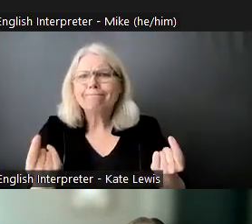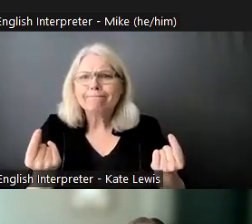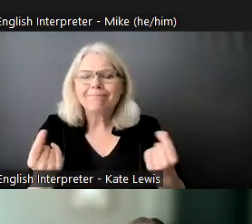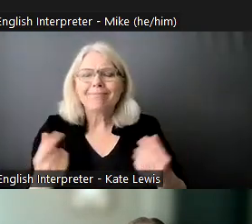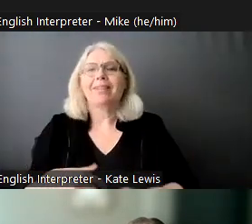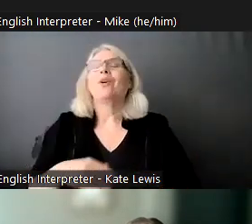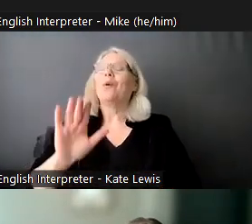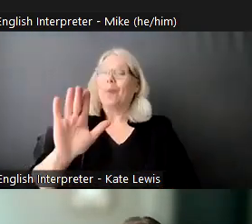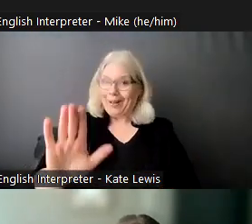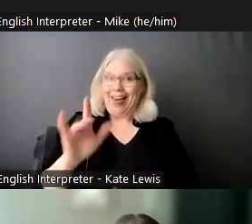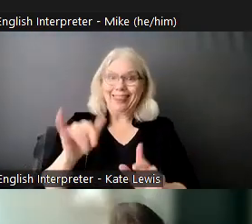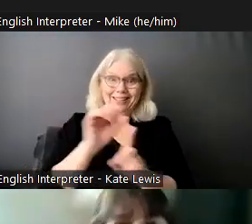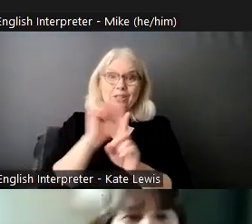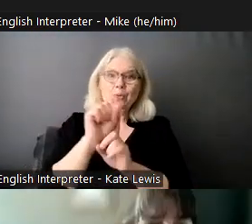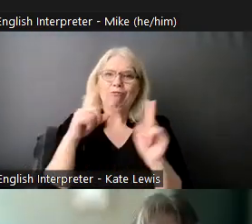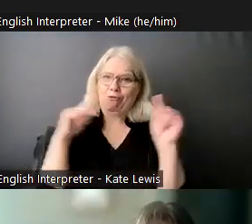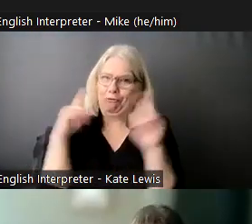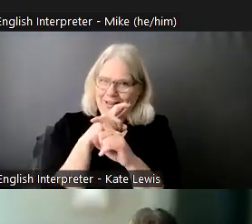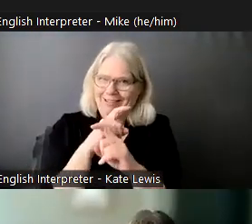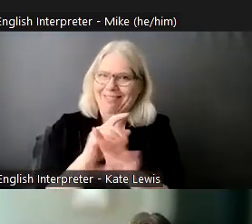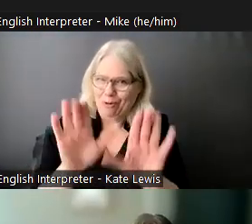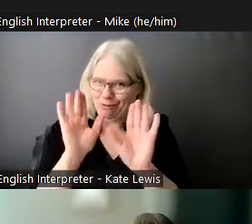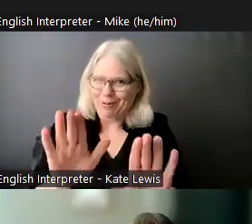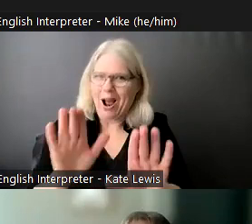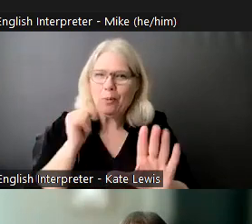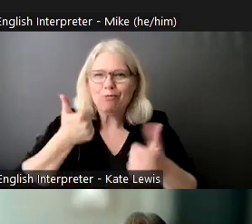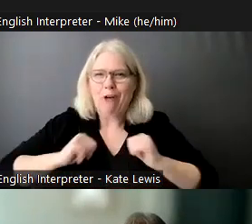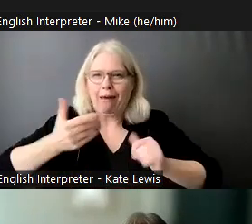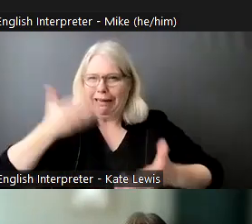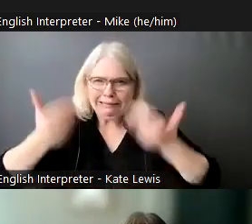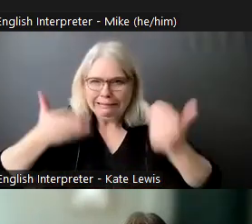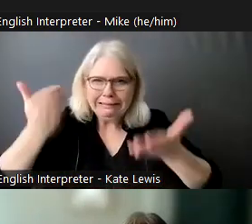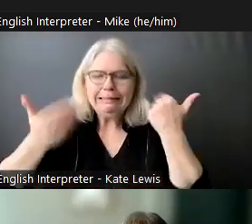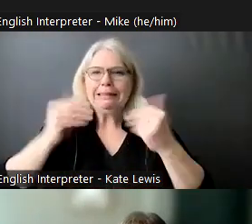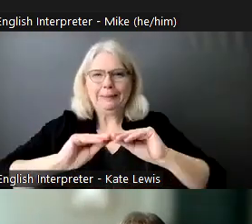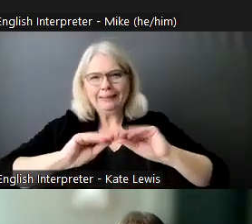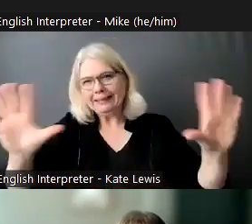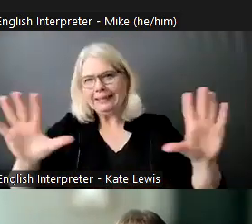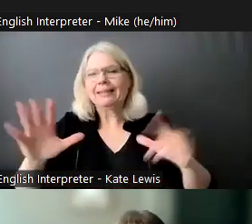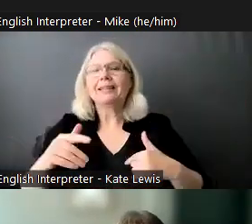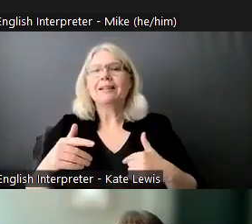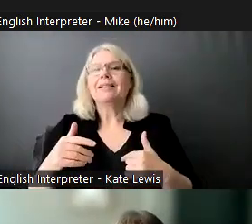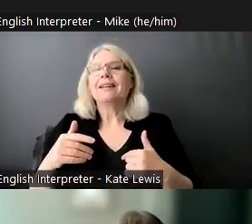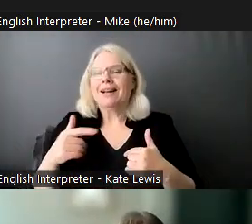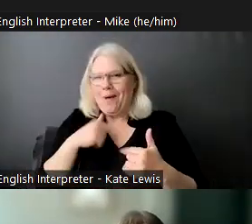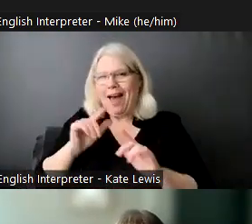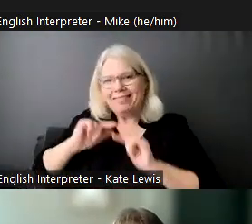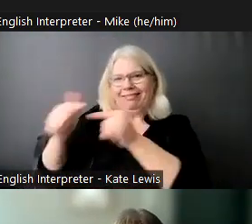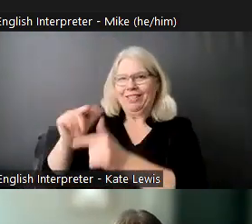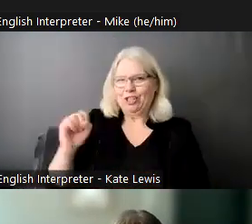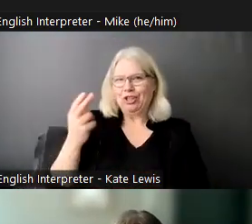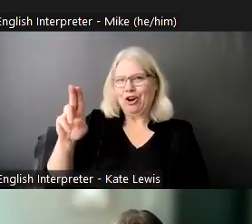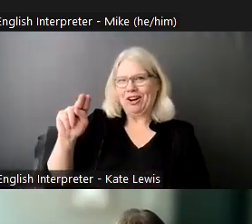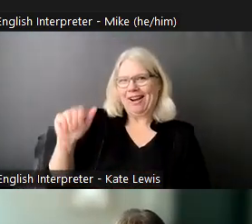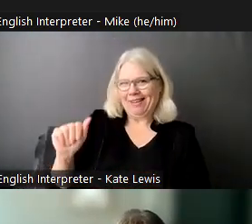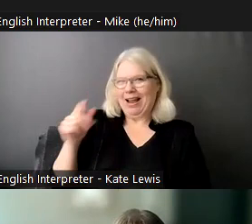For starters, keep in mind, and maybe I'll let Shauna jump in on this one. Yeah, so when I tried to